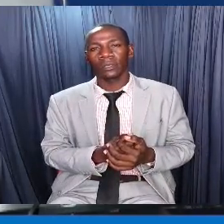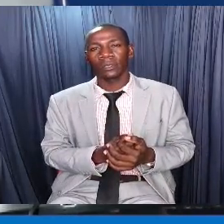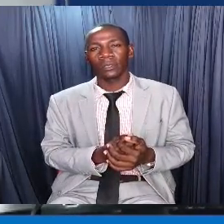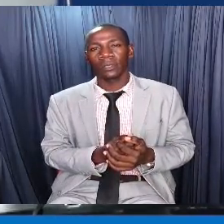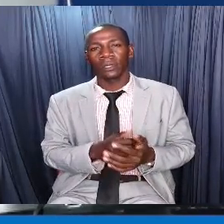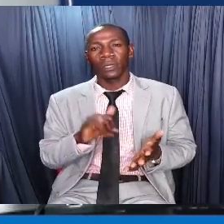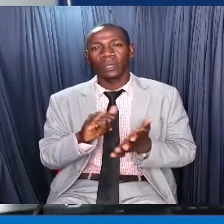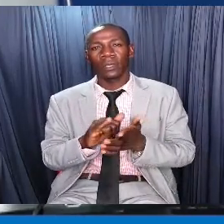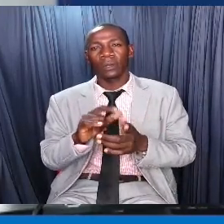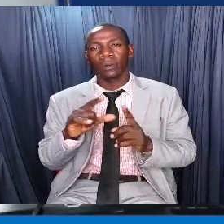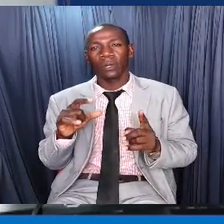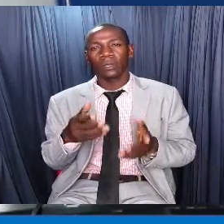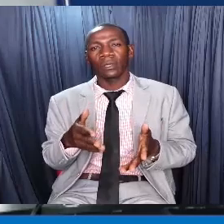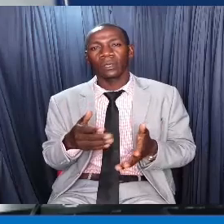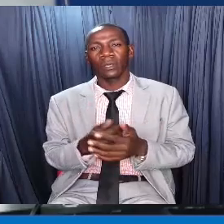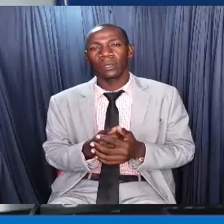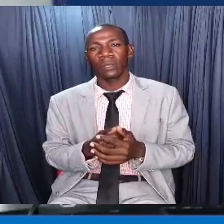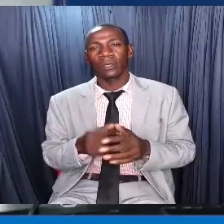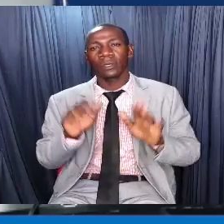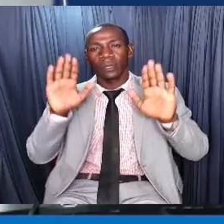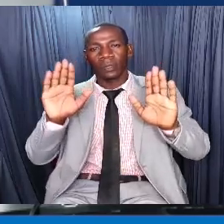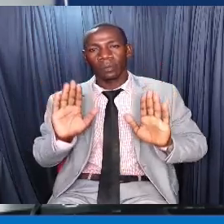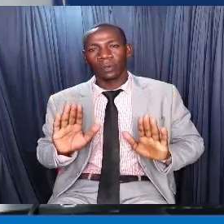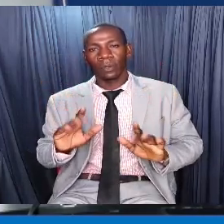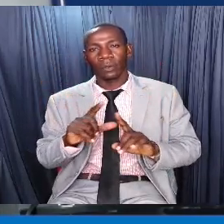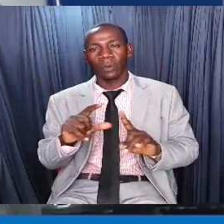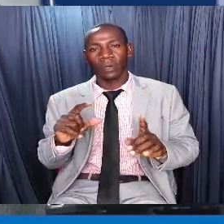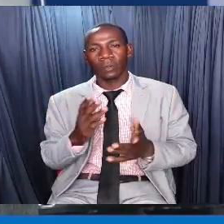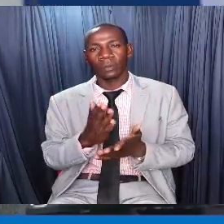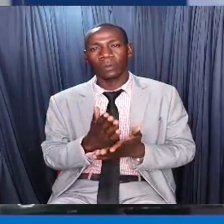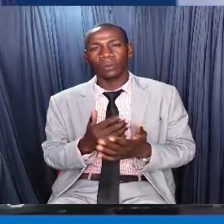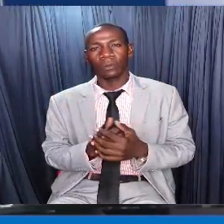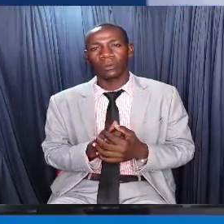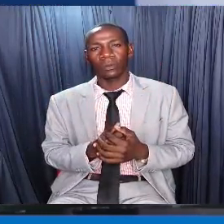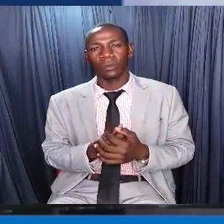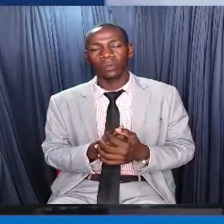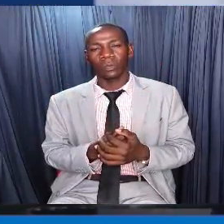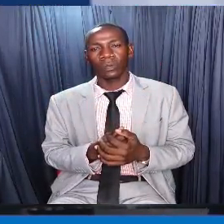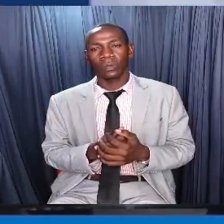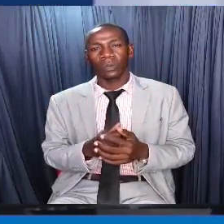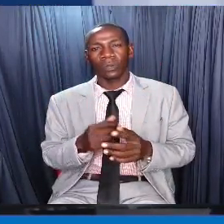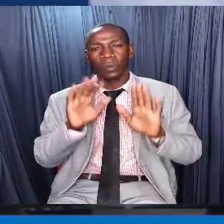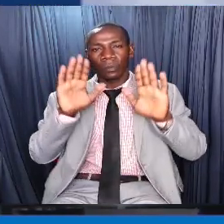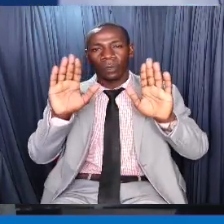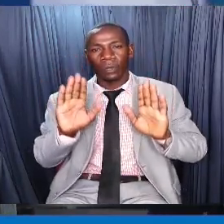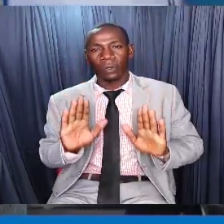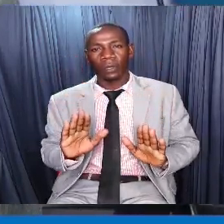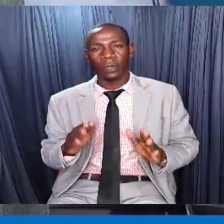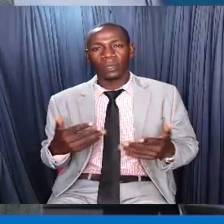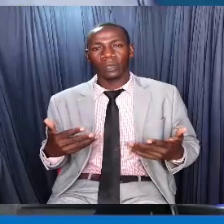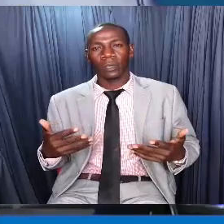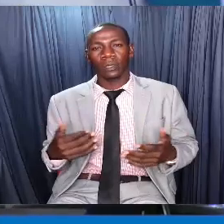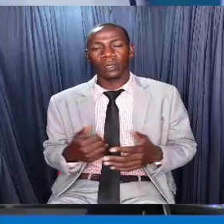Na neno hili. And this matter. Neno la muhimu sana. Is very important indeed. Neno la muhimu sana. Very important word